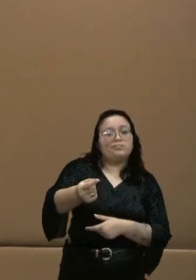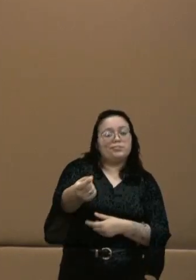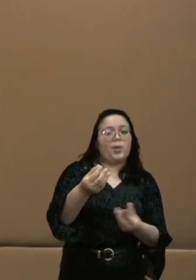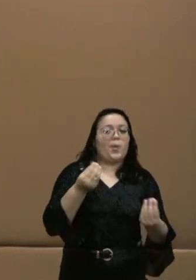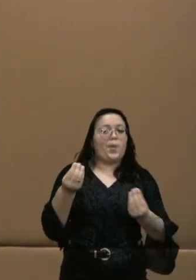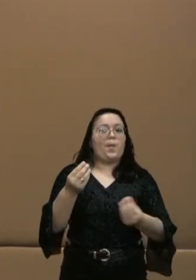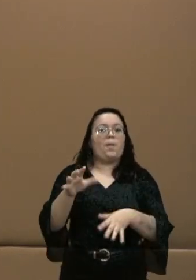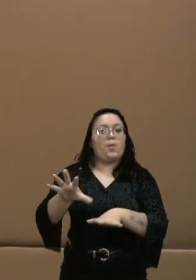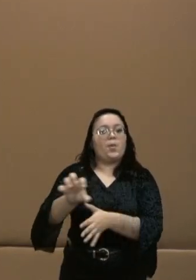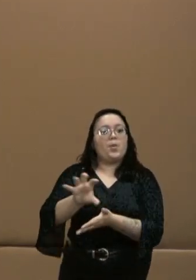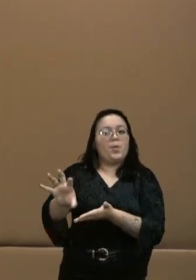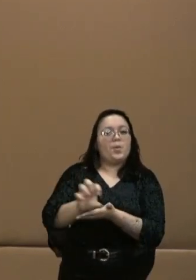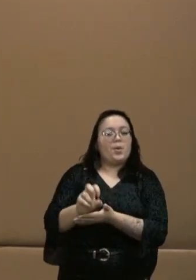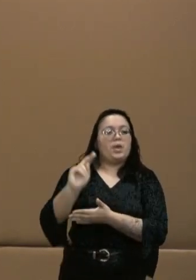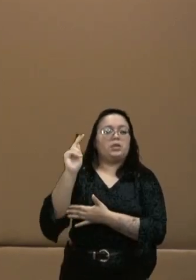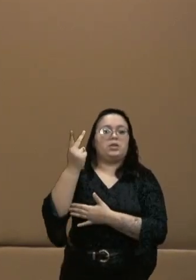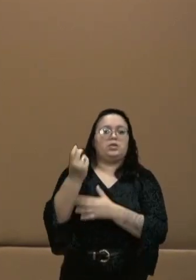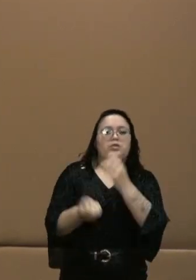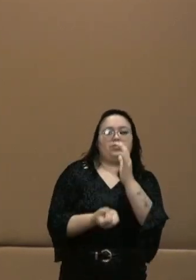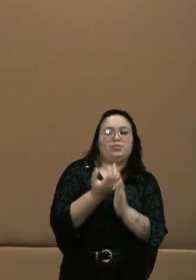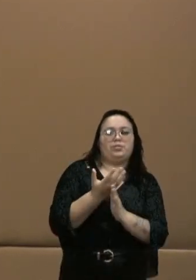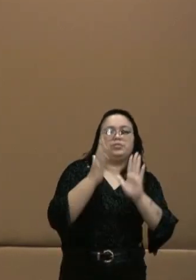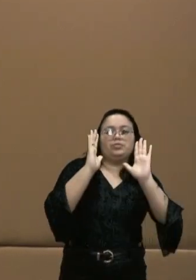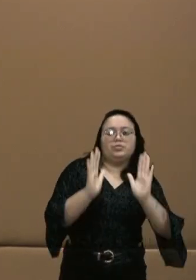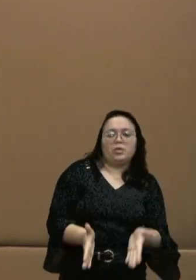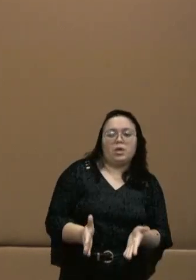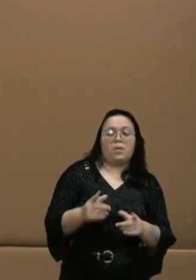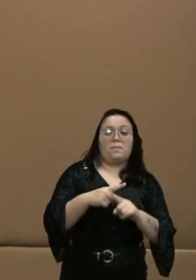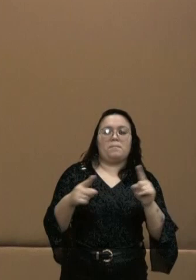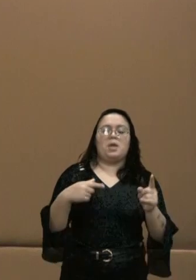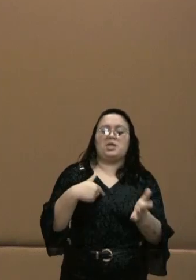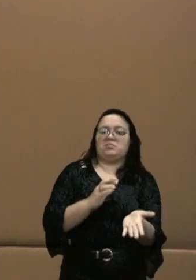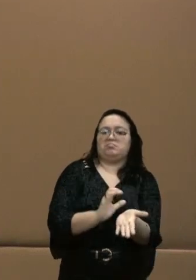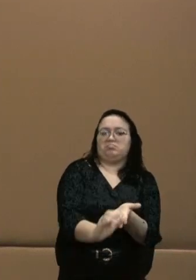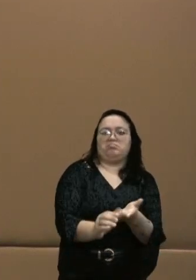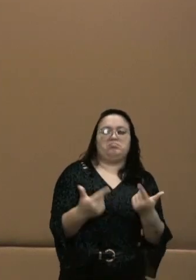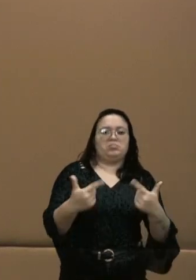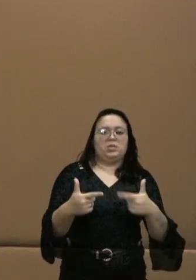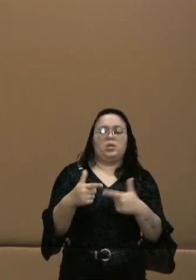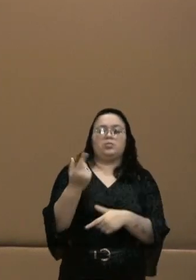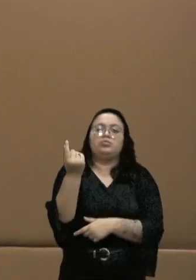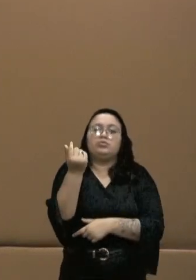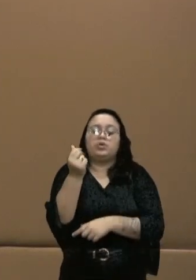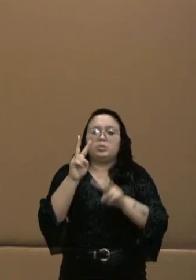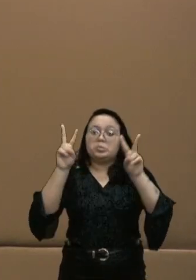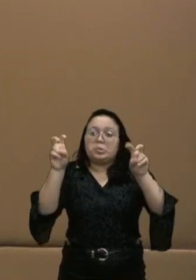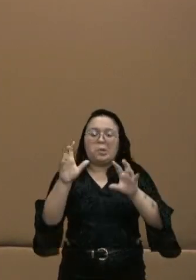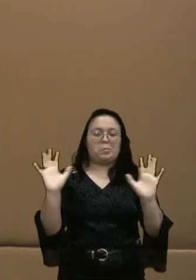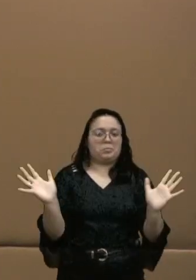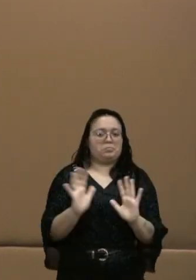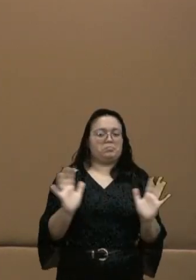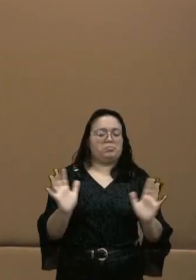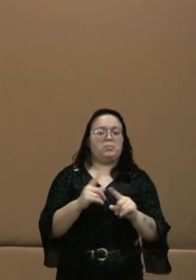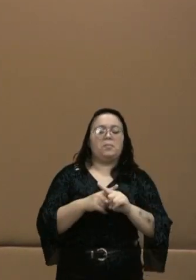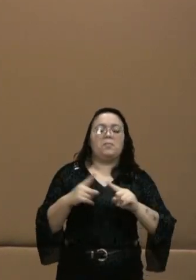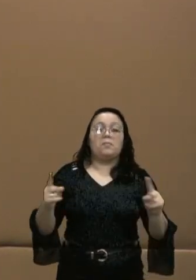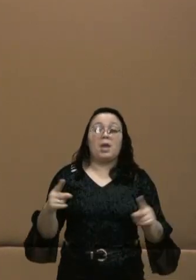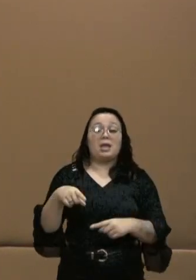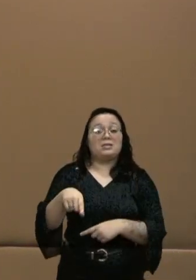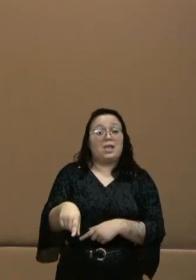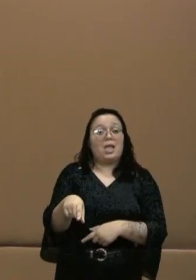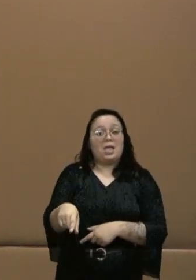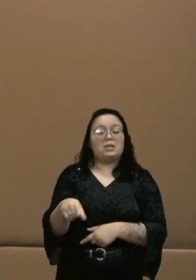the hydrogen that's produced. And so, for investments, no problem. The current bottleneck is